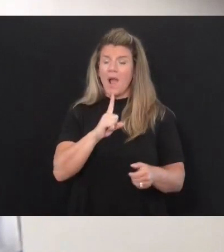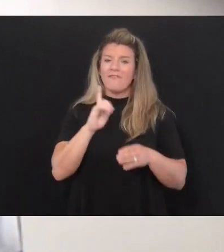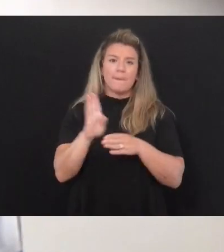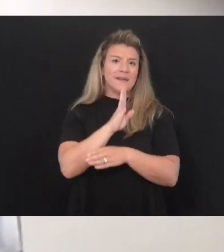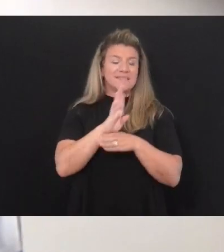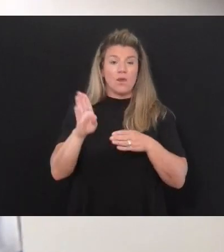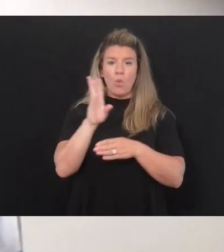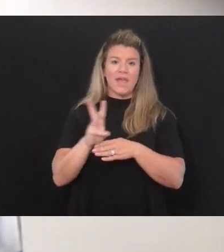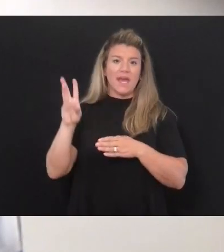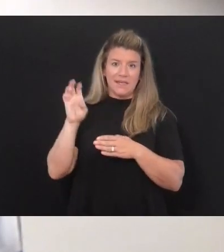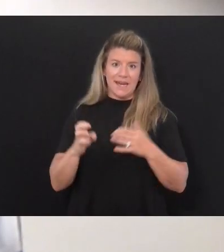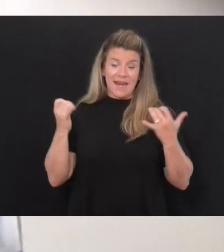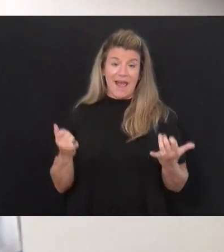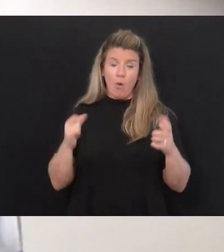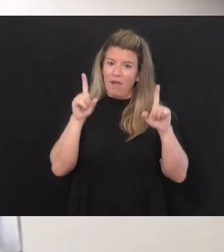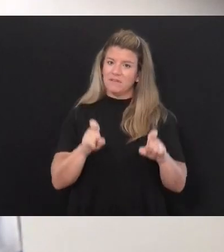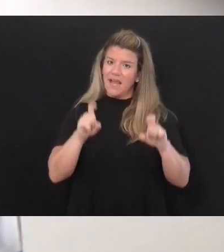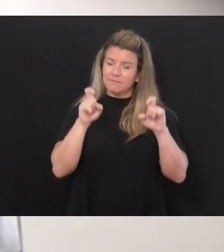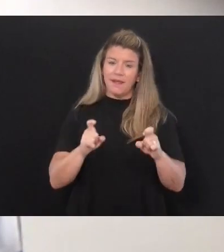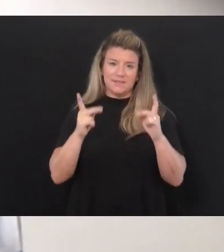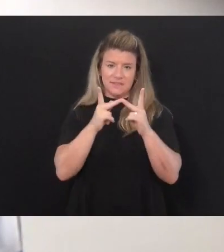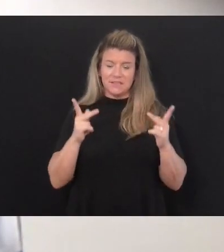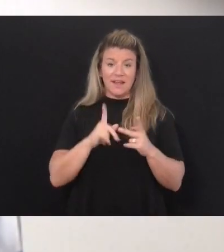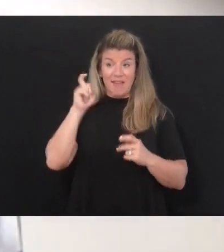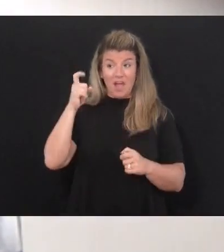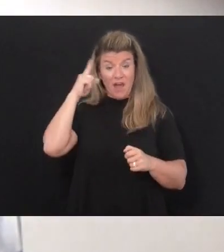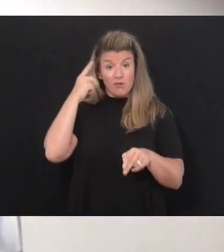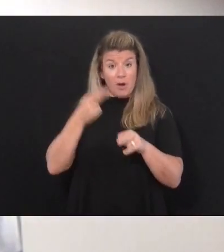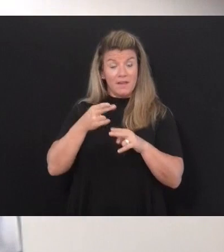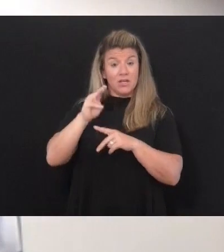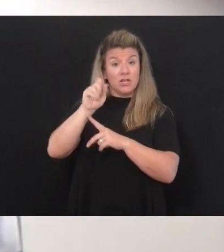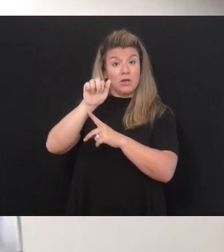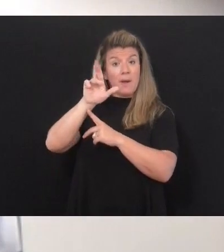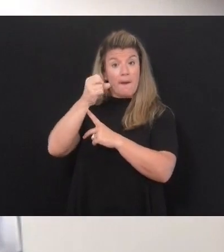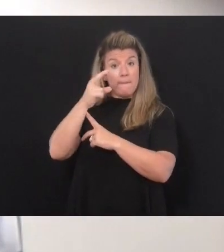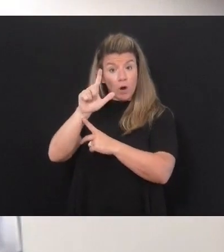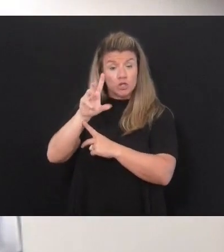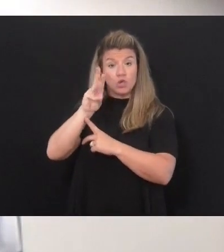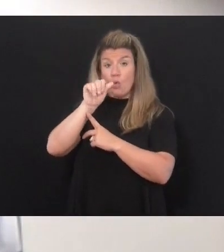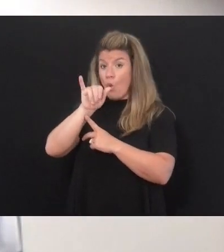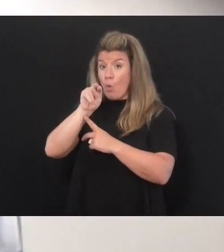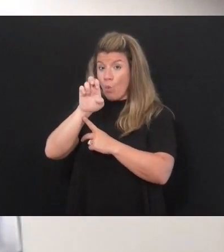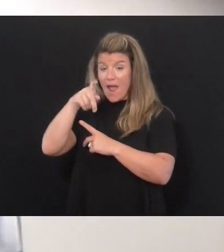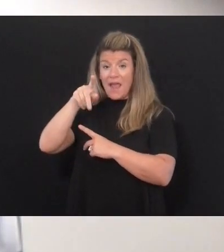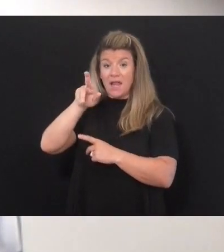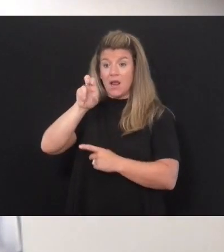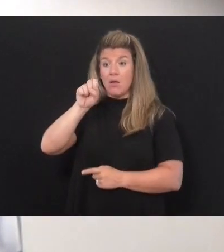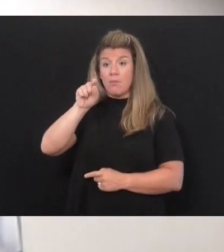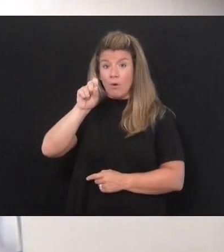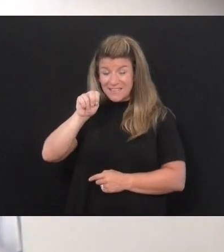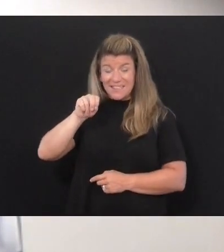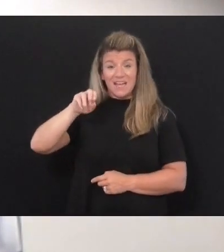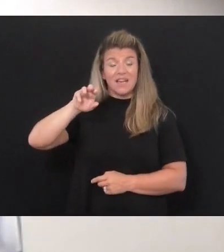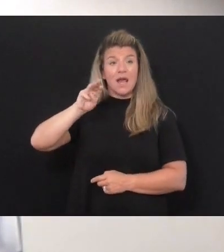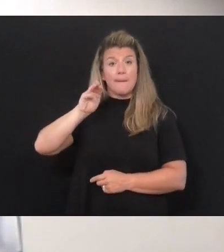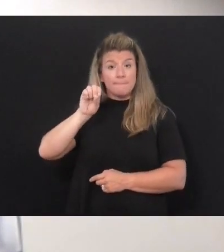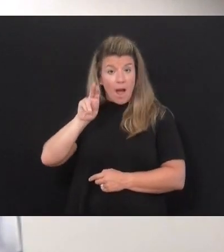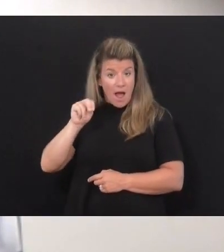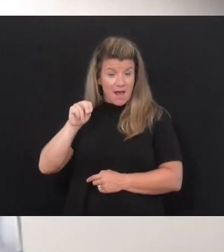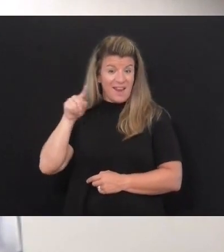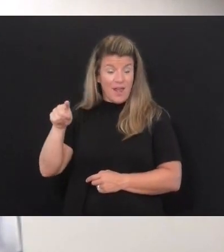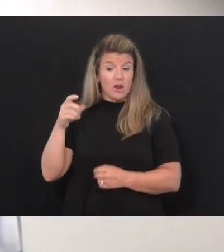Florida, where in Dade County, 33% of people that are being tested for COVID are positive. And